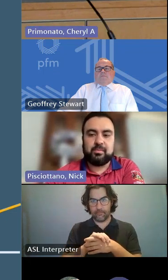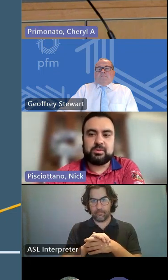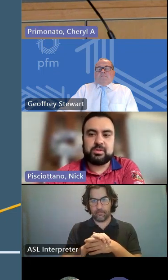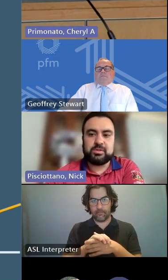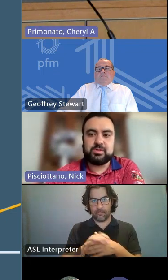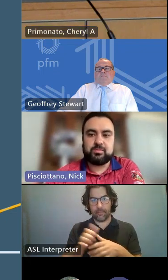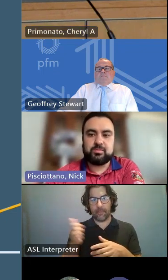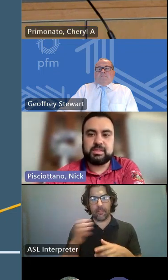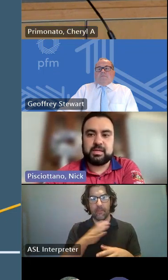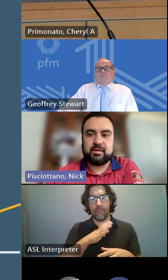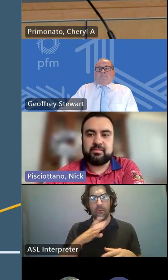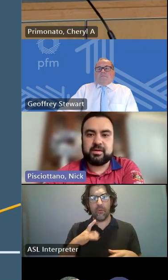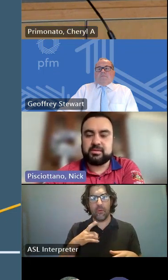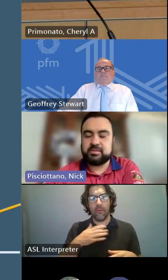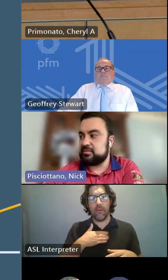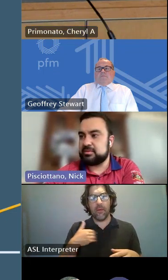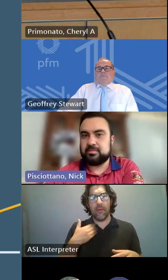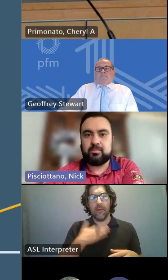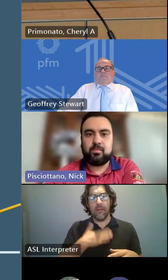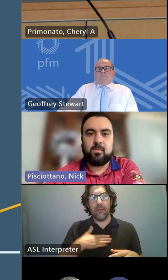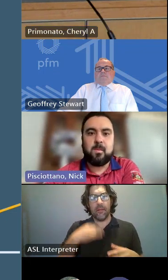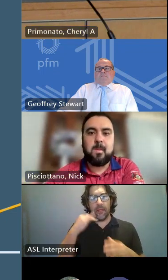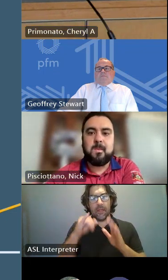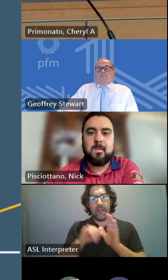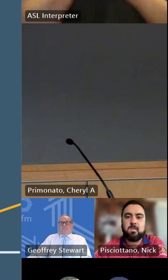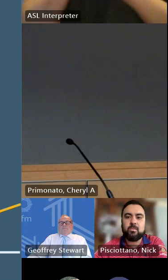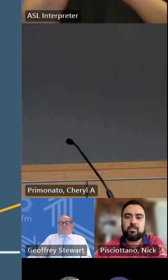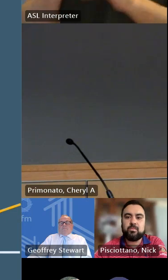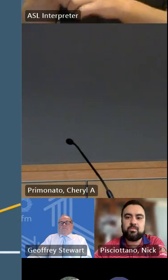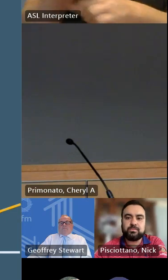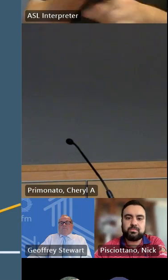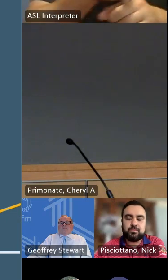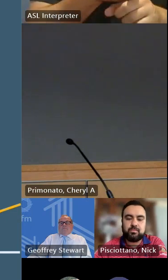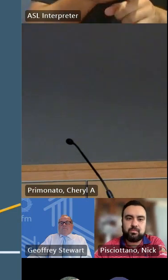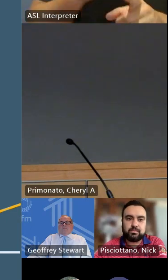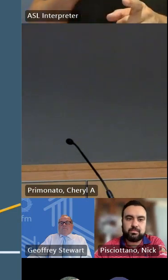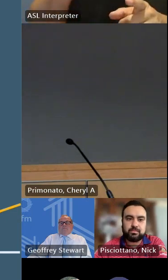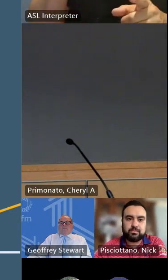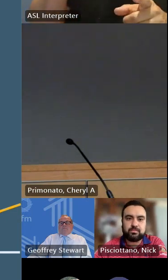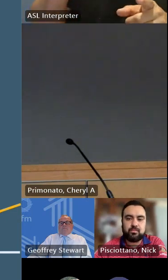Other board members, could you please identify yourselves? Allie Doyle.